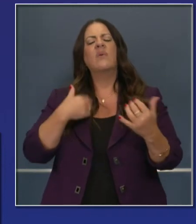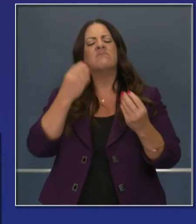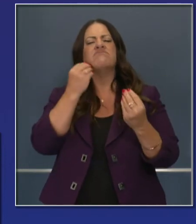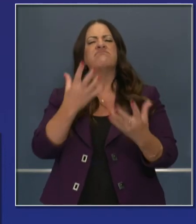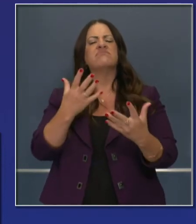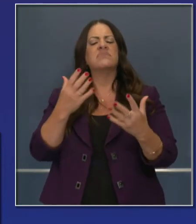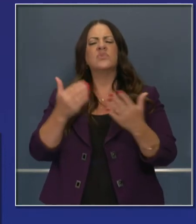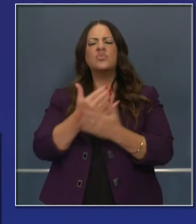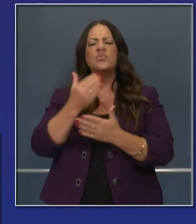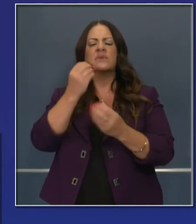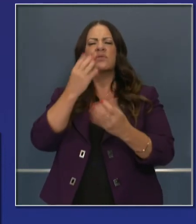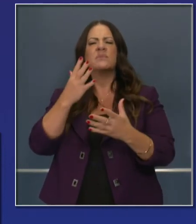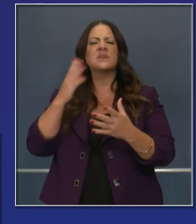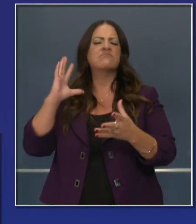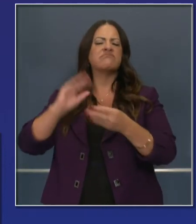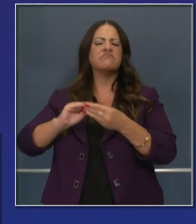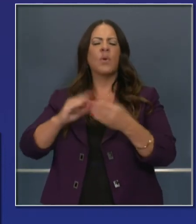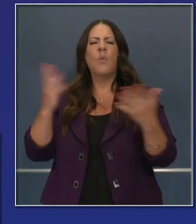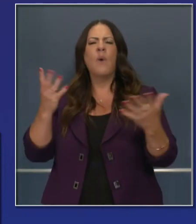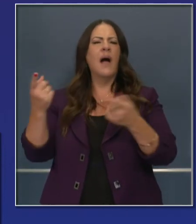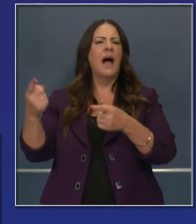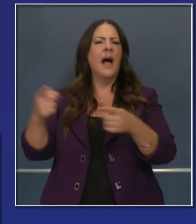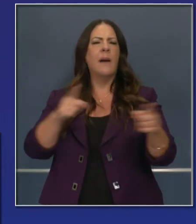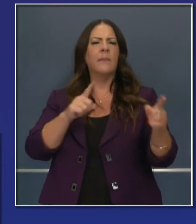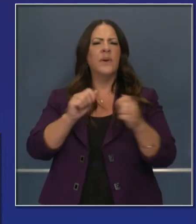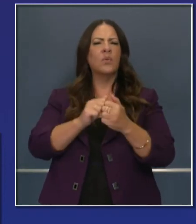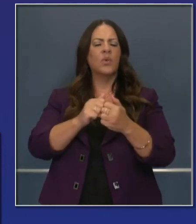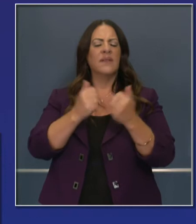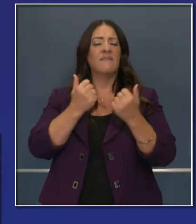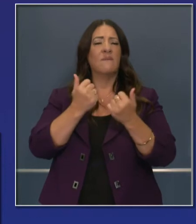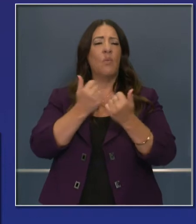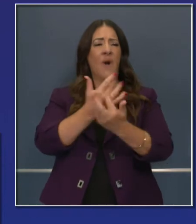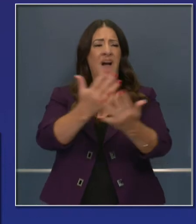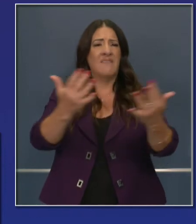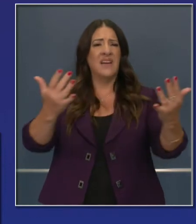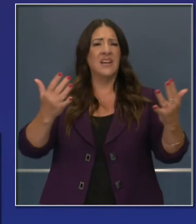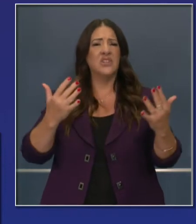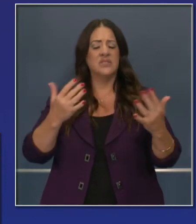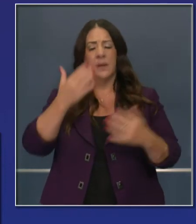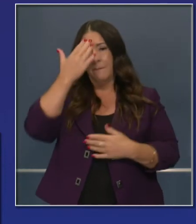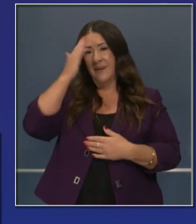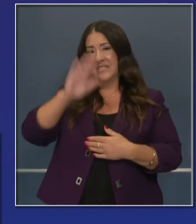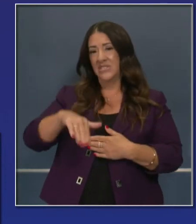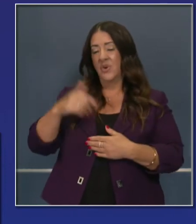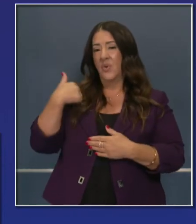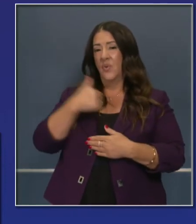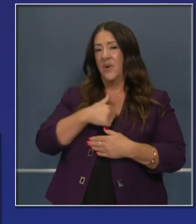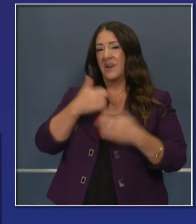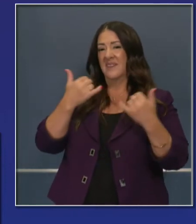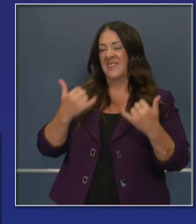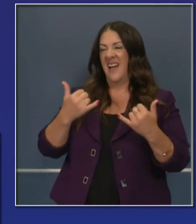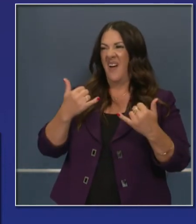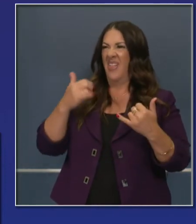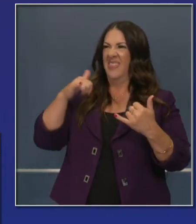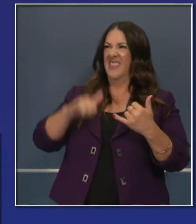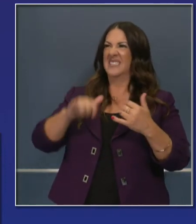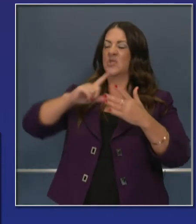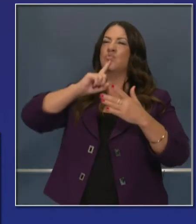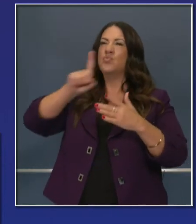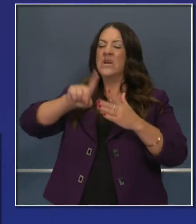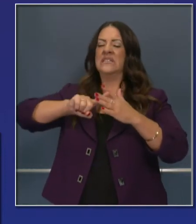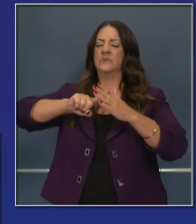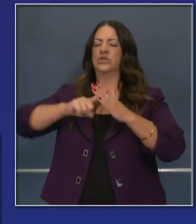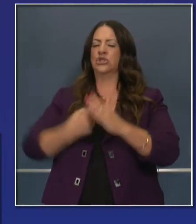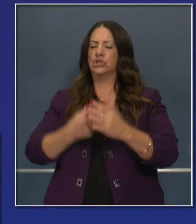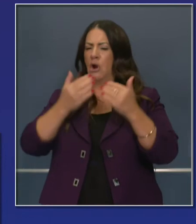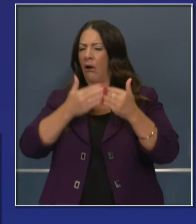wildfires. Continue to be top of mind as we're now moving into the peak of the wildfire season.